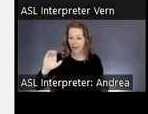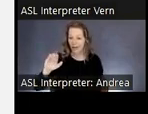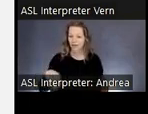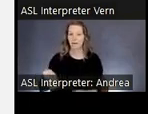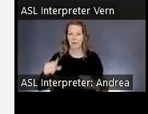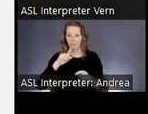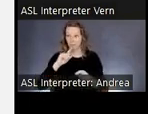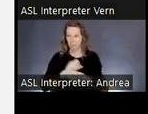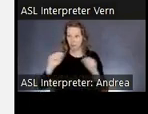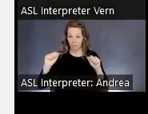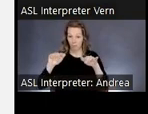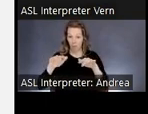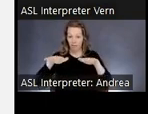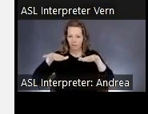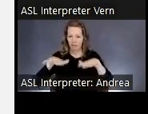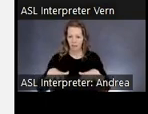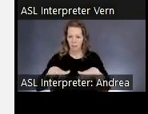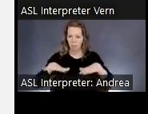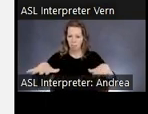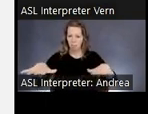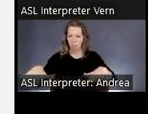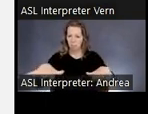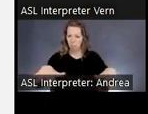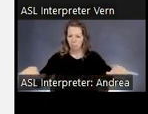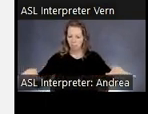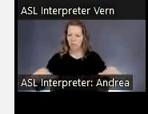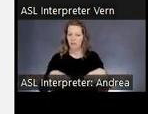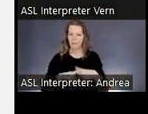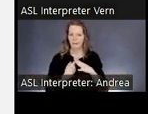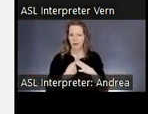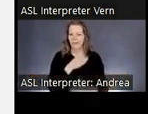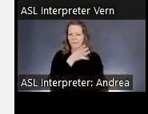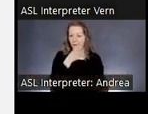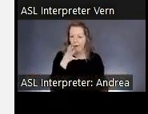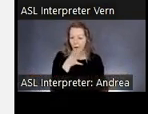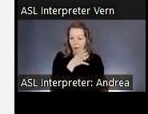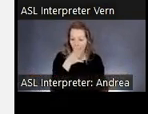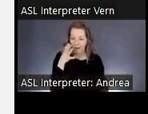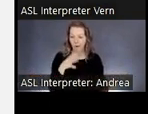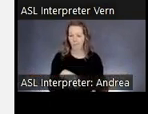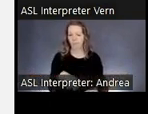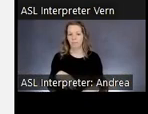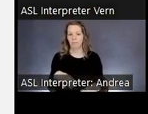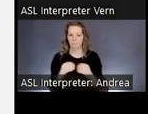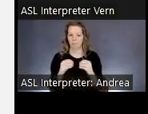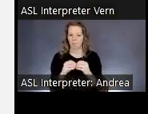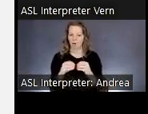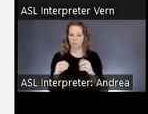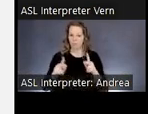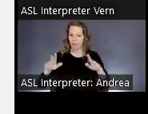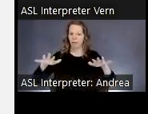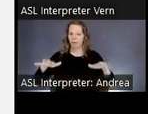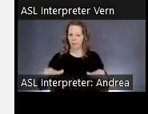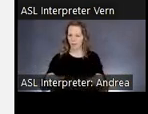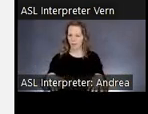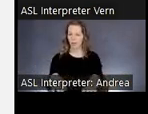communities or bigger communities and started to farm areas, and it was more settled peoples and